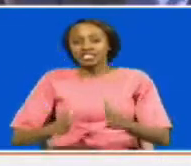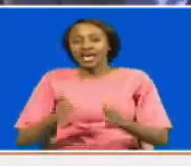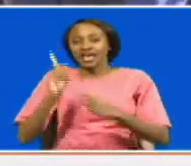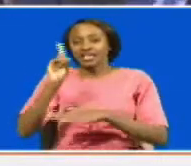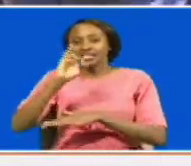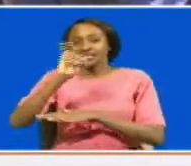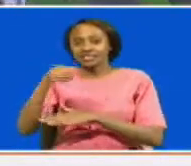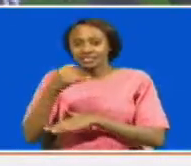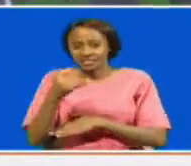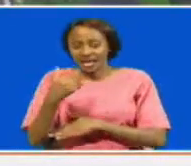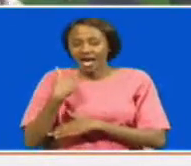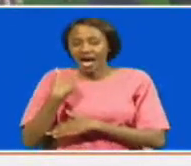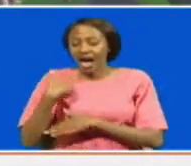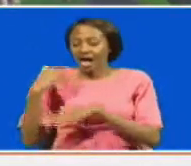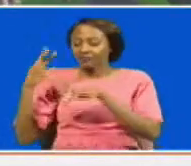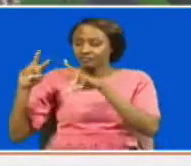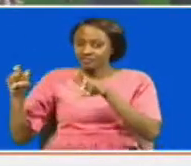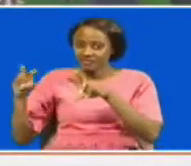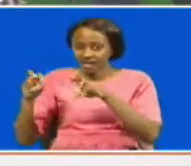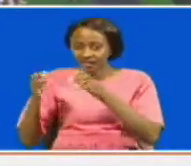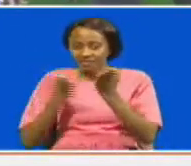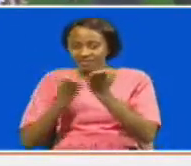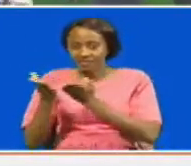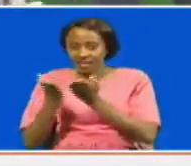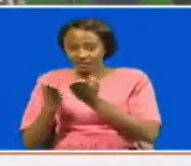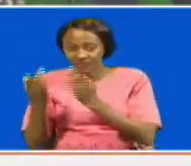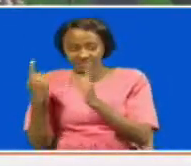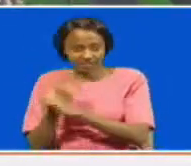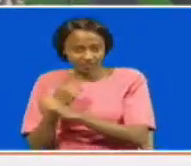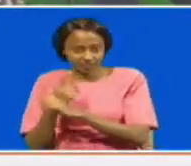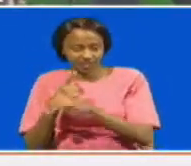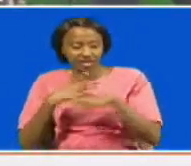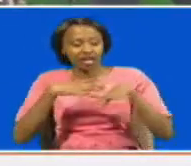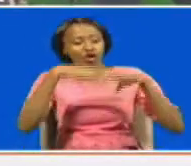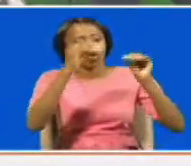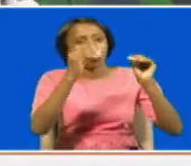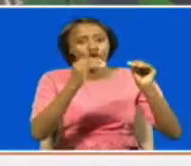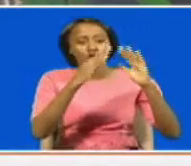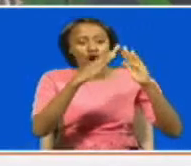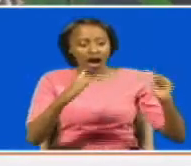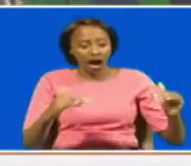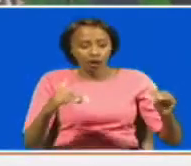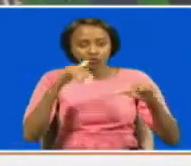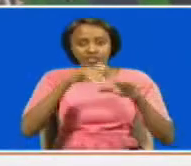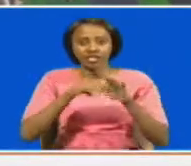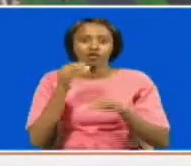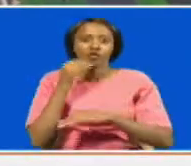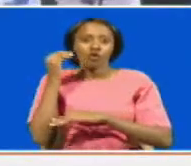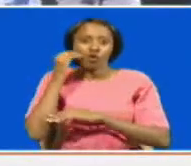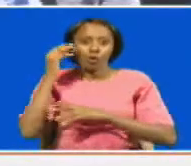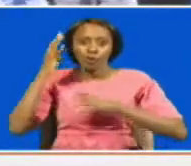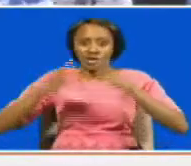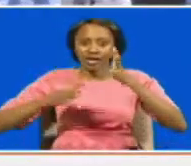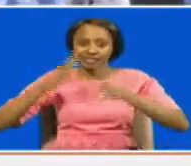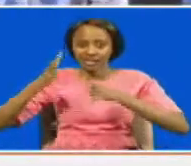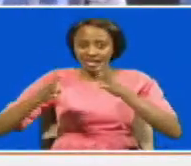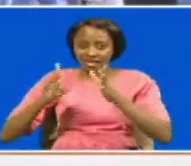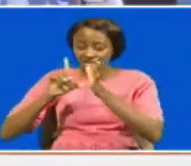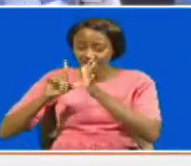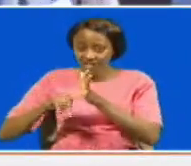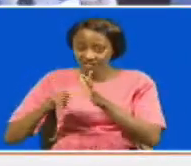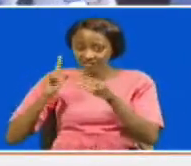sought his services before they went club hopping and later to his Redwood Apartments in Kasarani, Nairobi on the night of